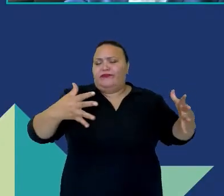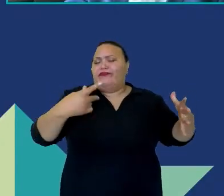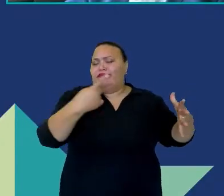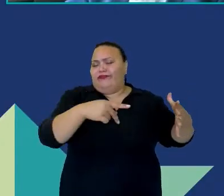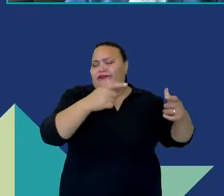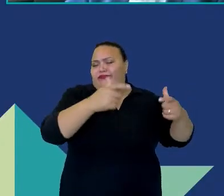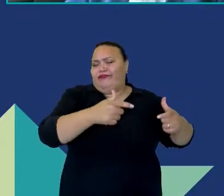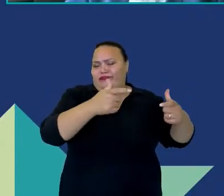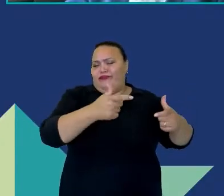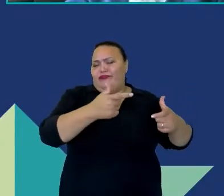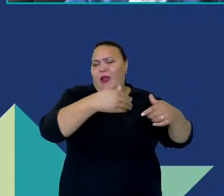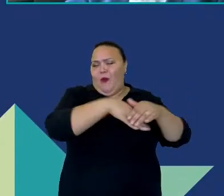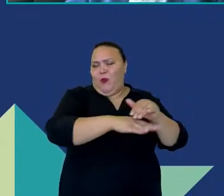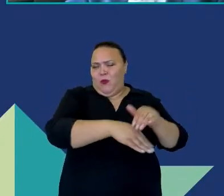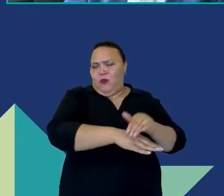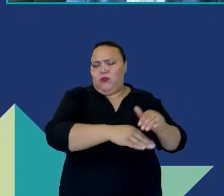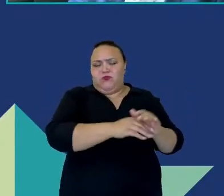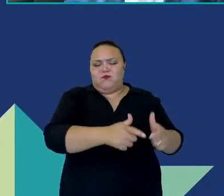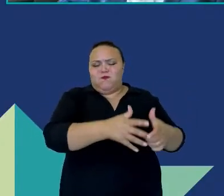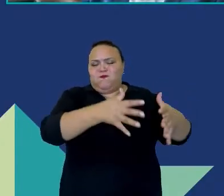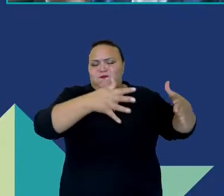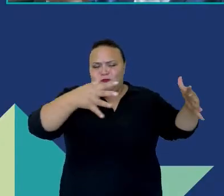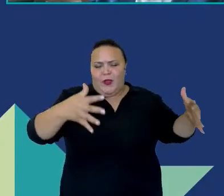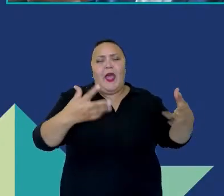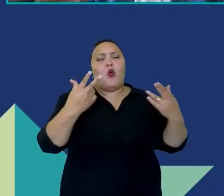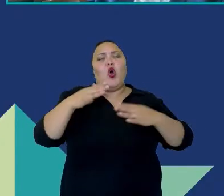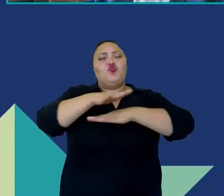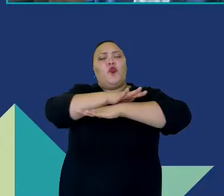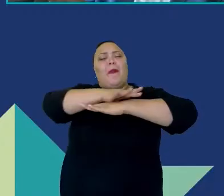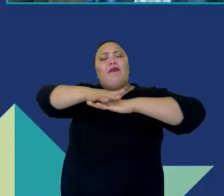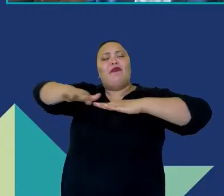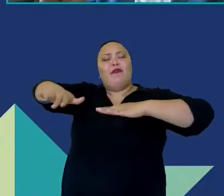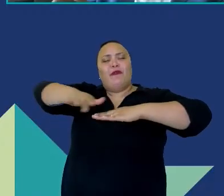of dam safety. So you have